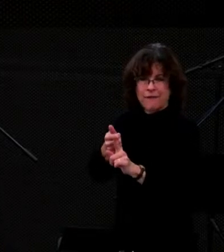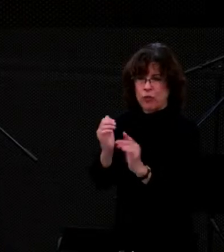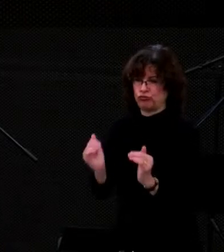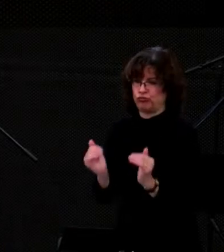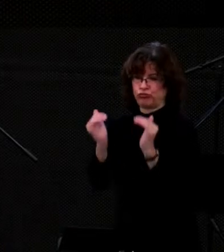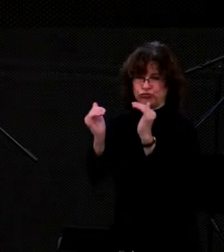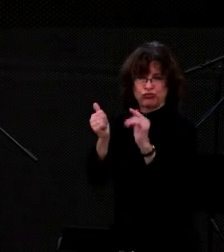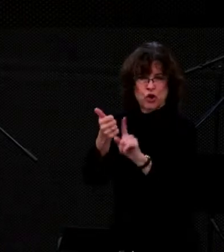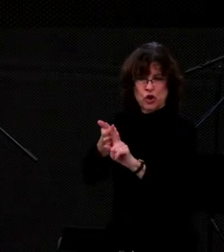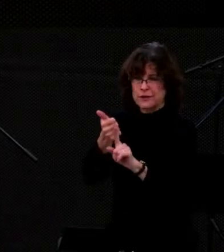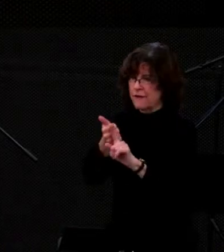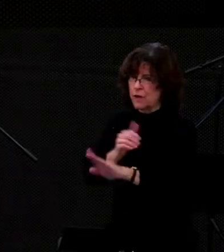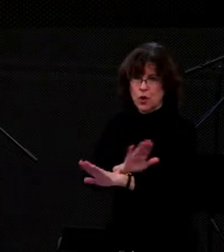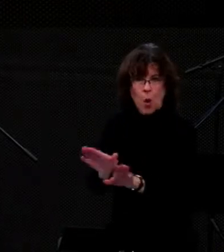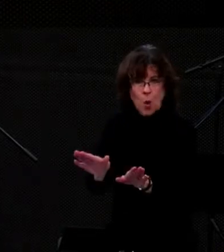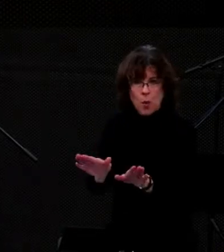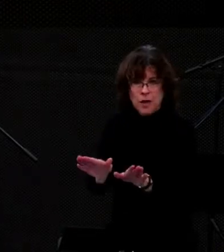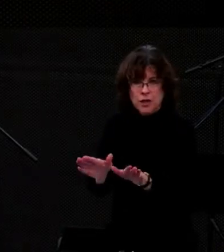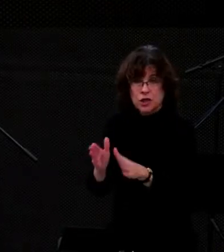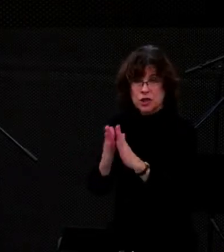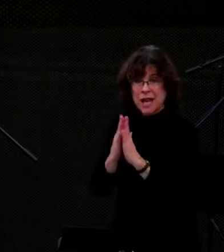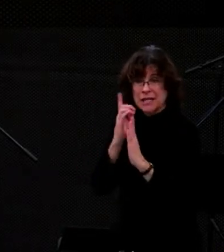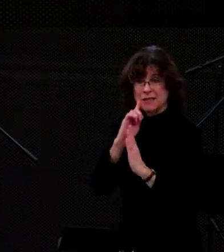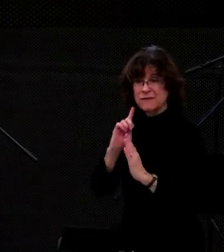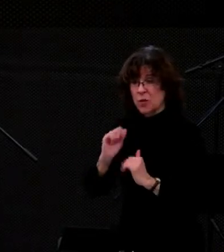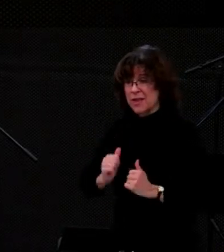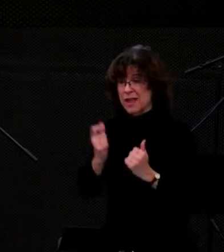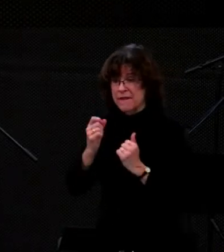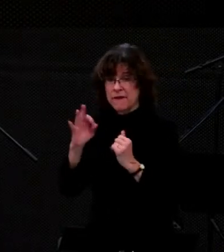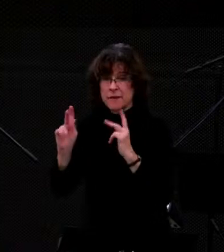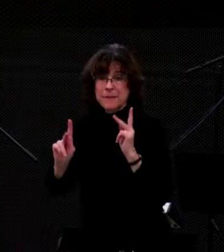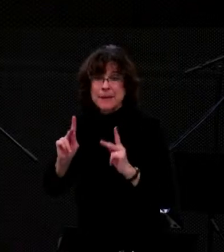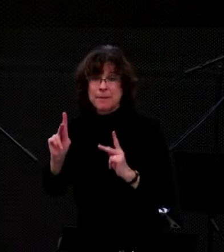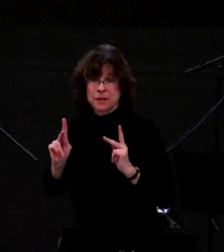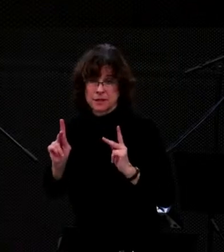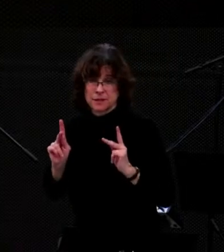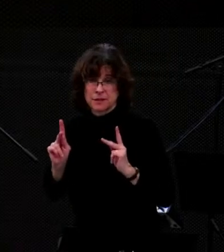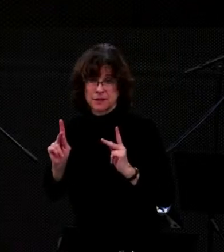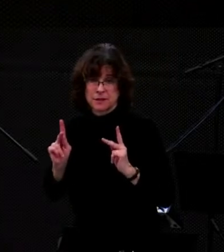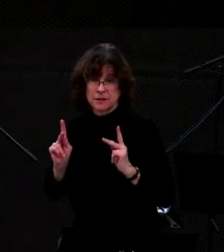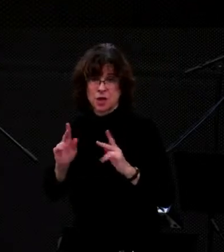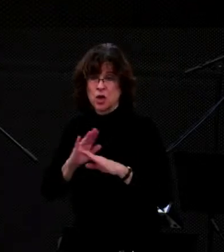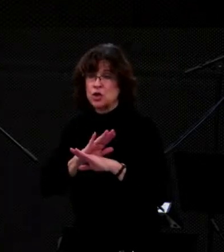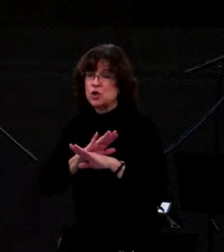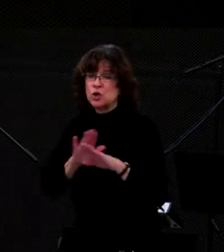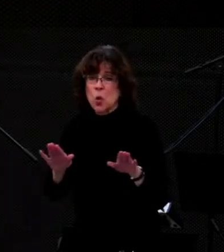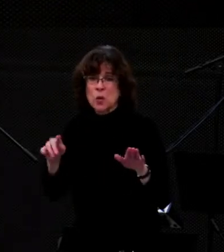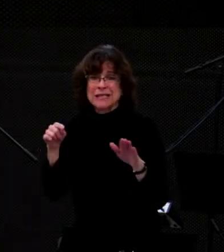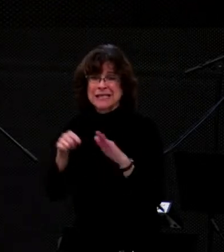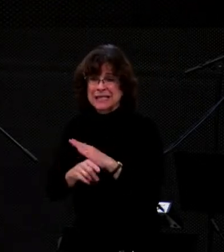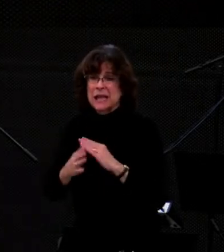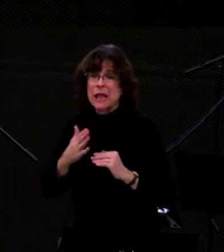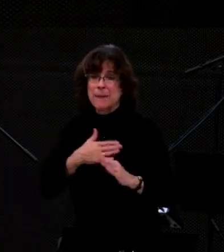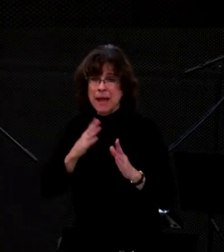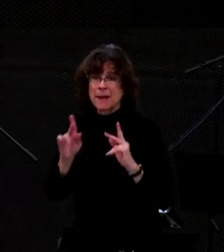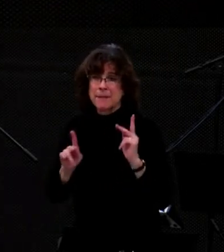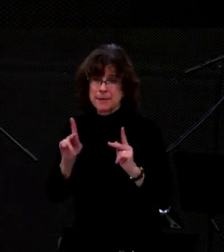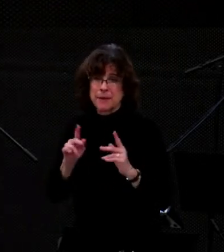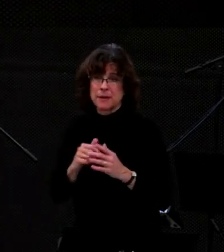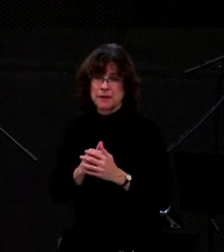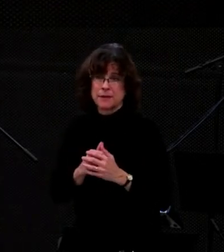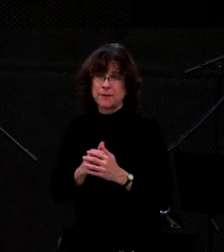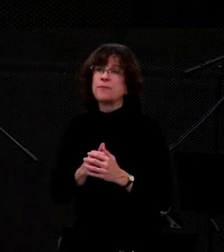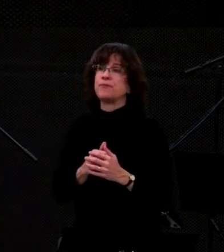her, but rather asks for the life of her people. Brothers and sisters, in God's kingdom, the way